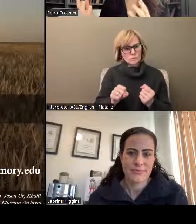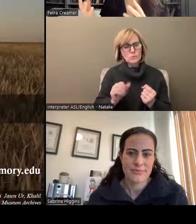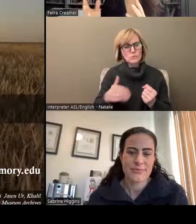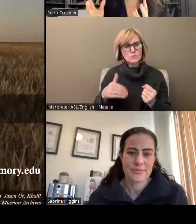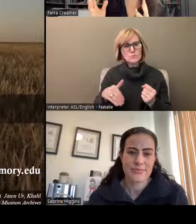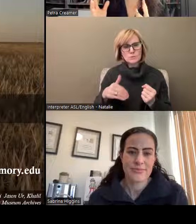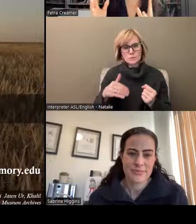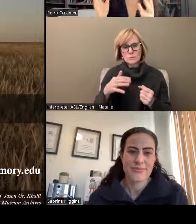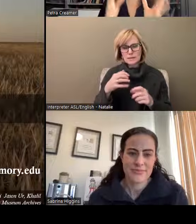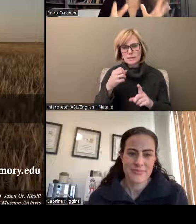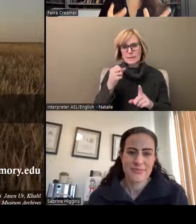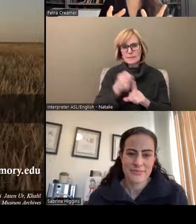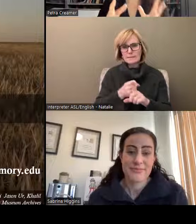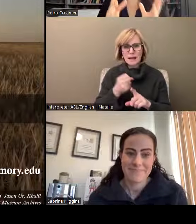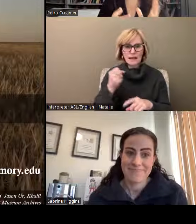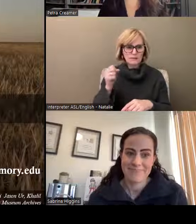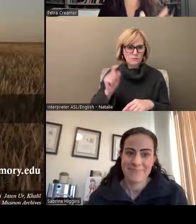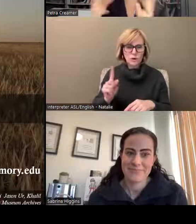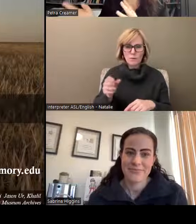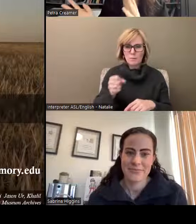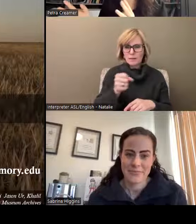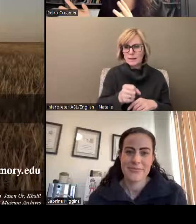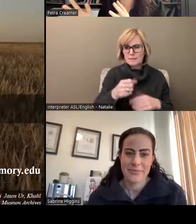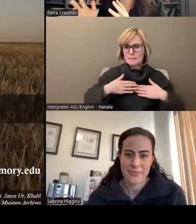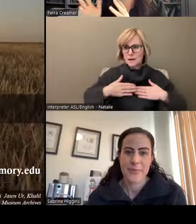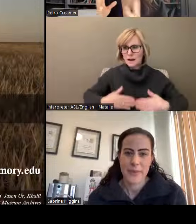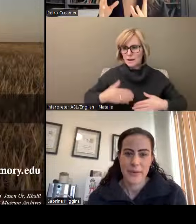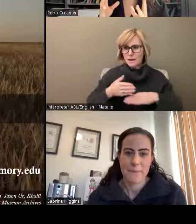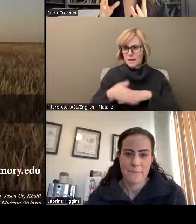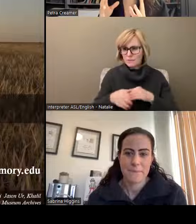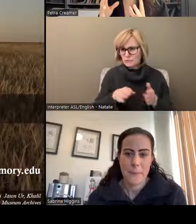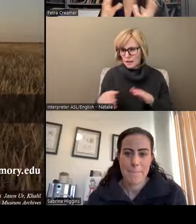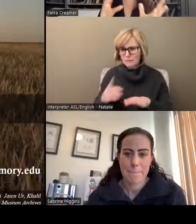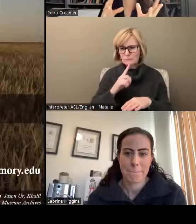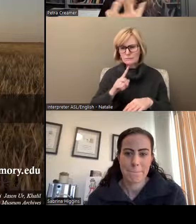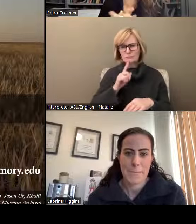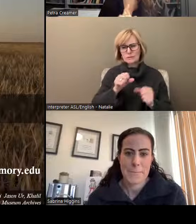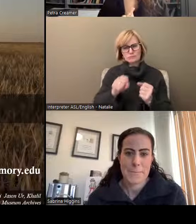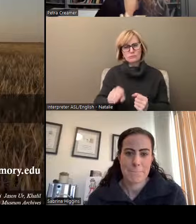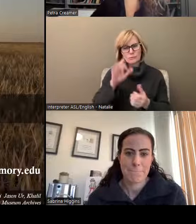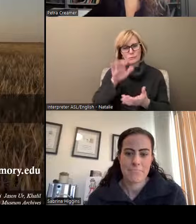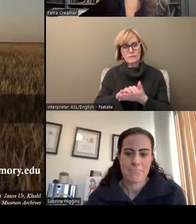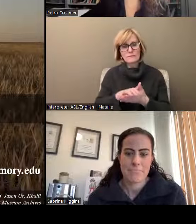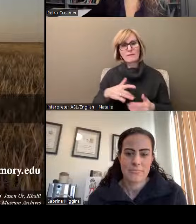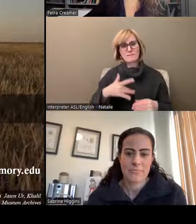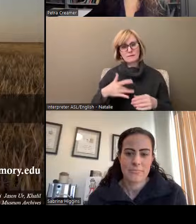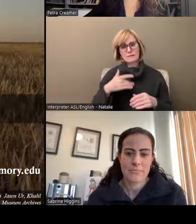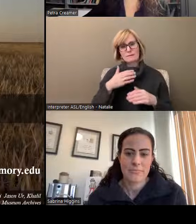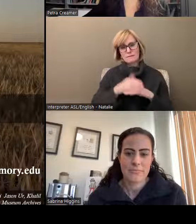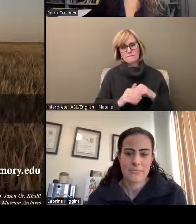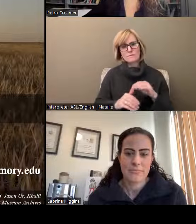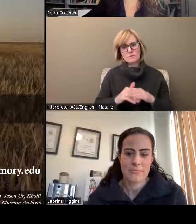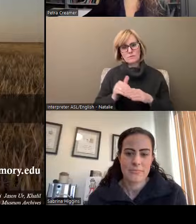severely in the impact of like placement of the body on death. So I feel very comfortable